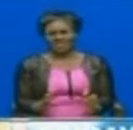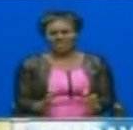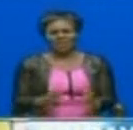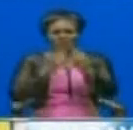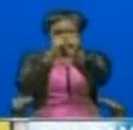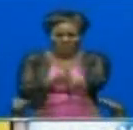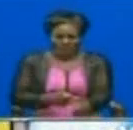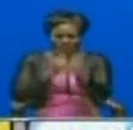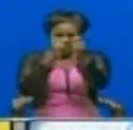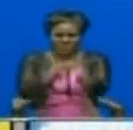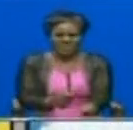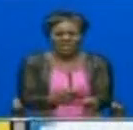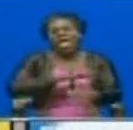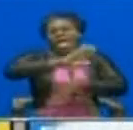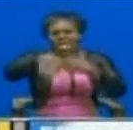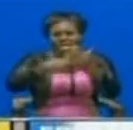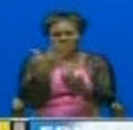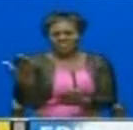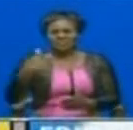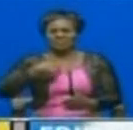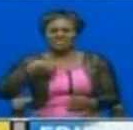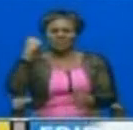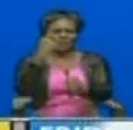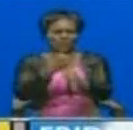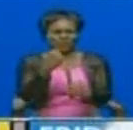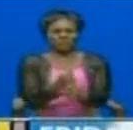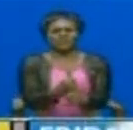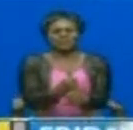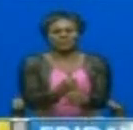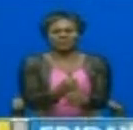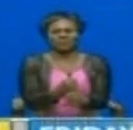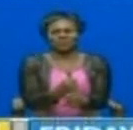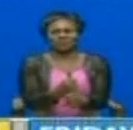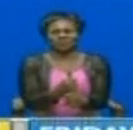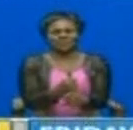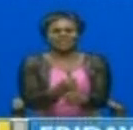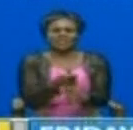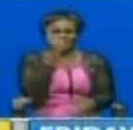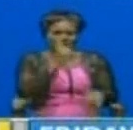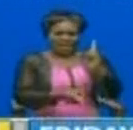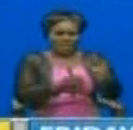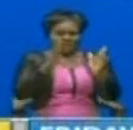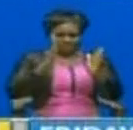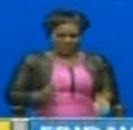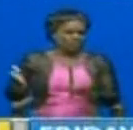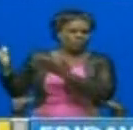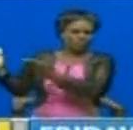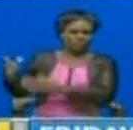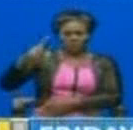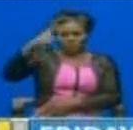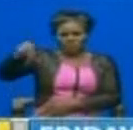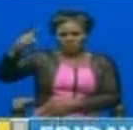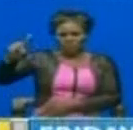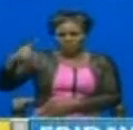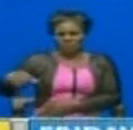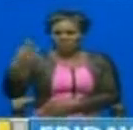farmer, poultry farmer. Everything I'm wearing old hats. As an athlete, Felix Limo won